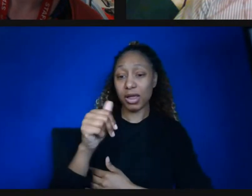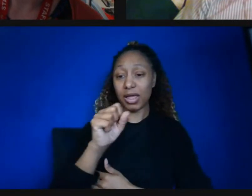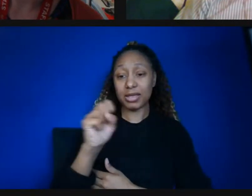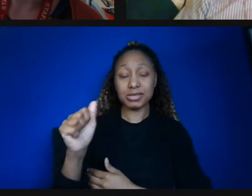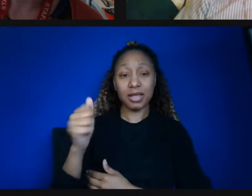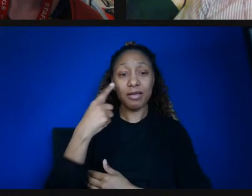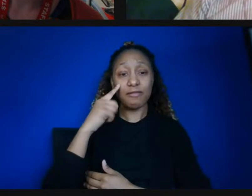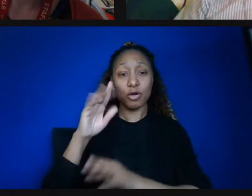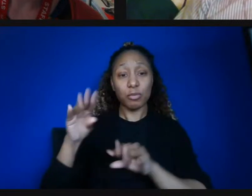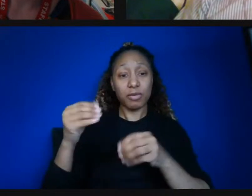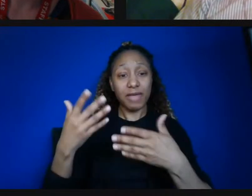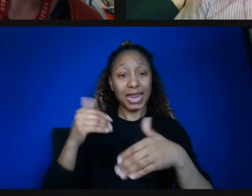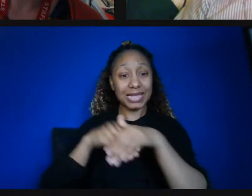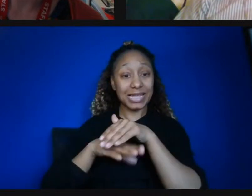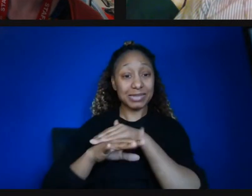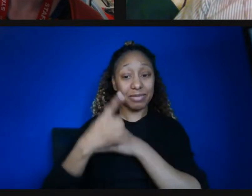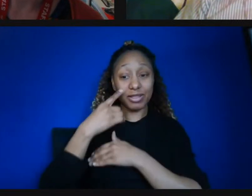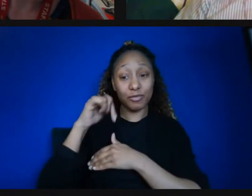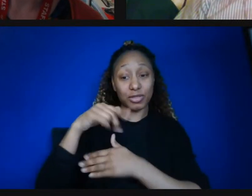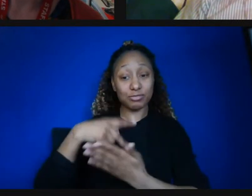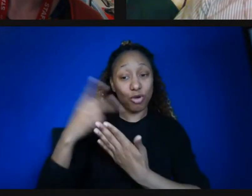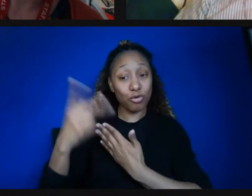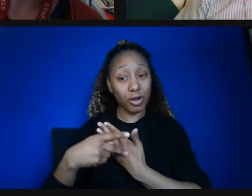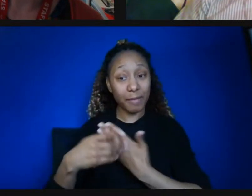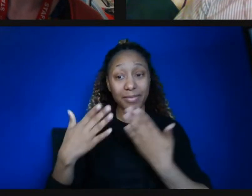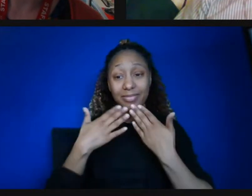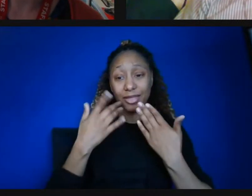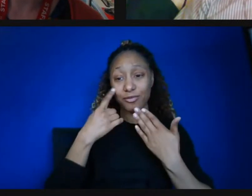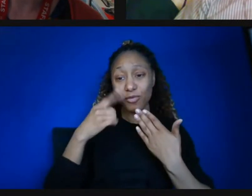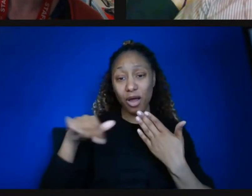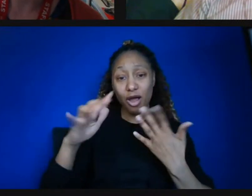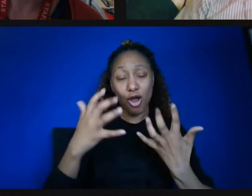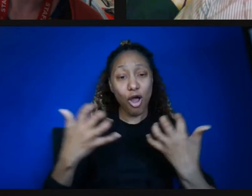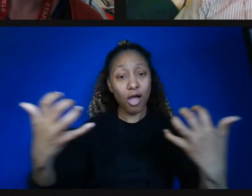accessibility for today's program. And thank you all to our audience for joining